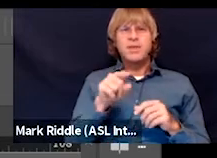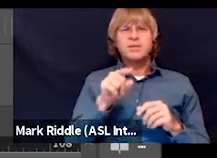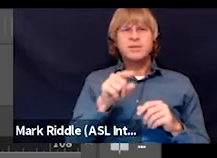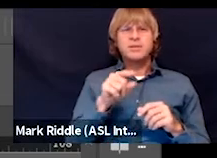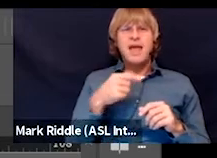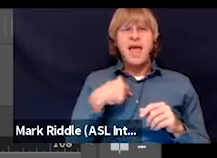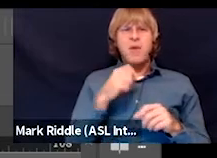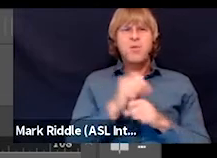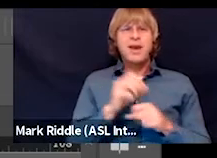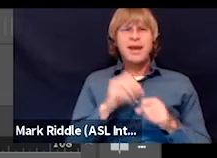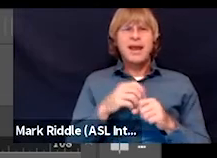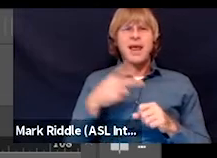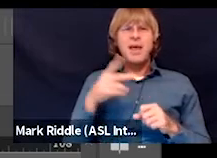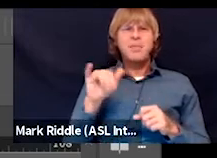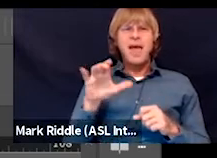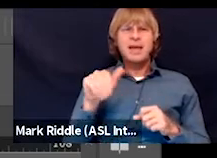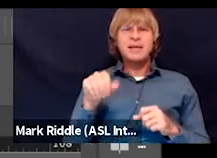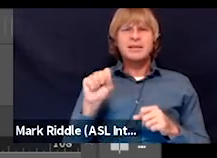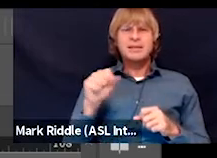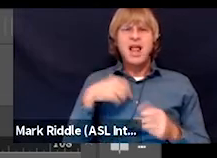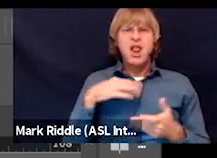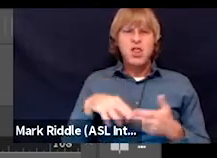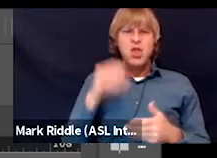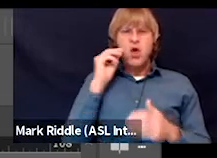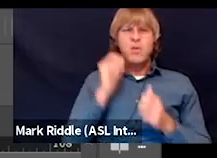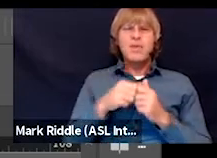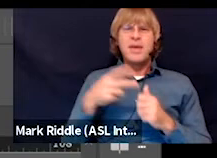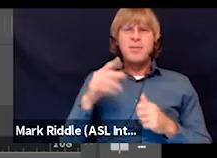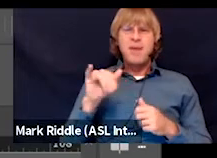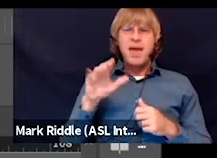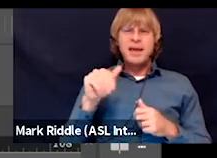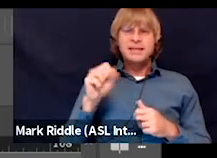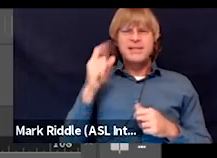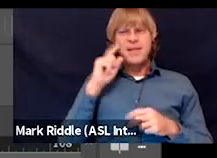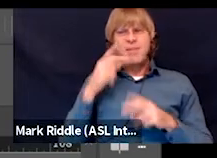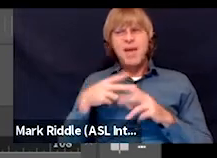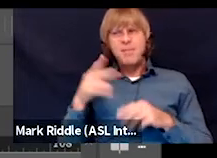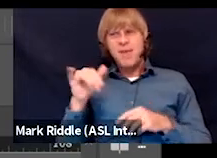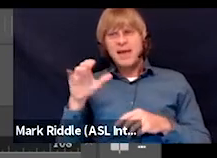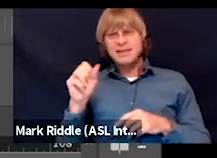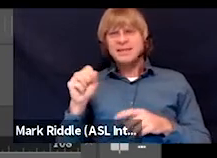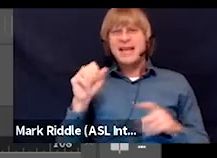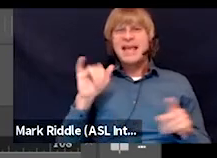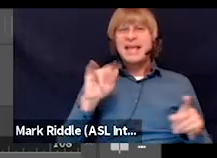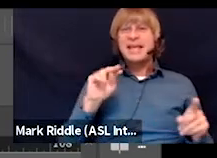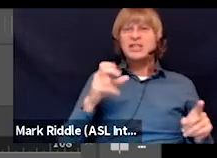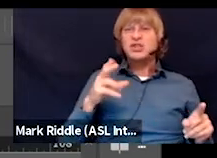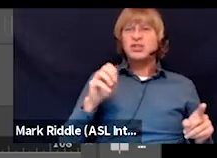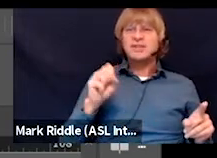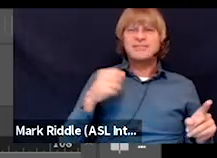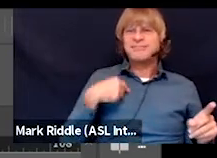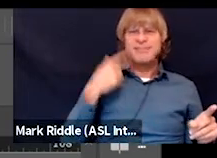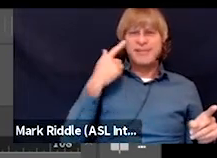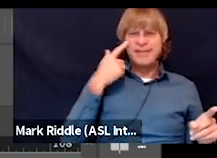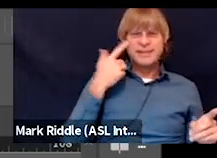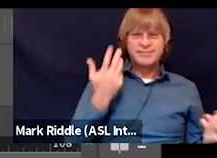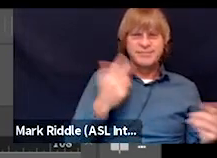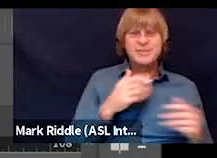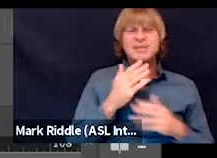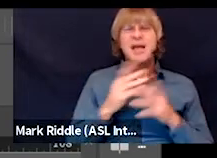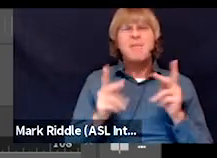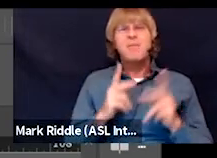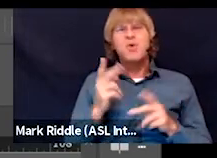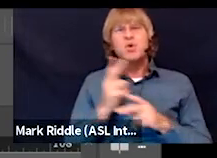I work in picas. I learned in picas. I think in picas. I do not think in inches. Some people